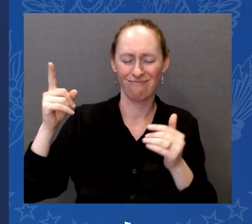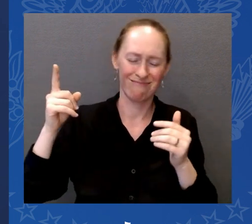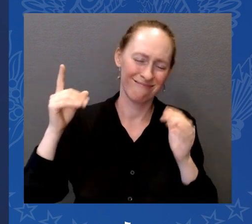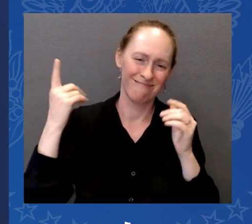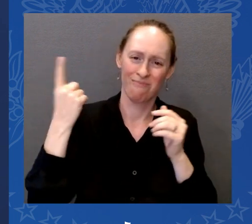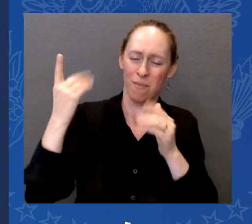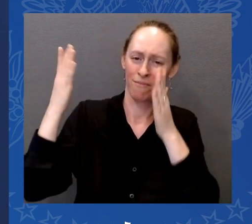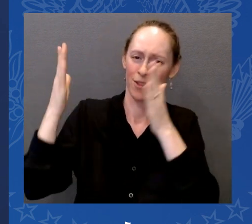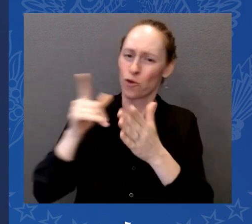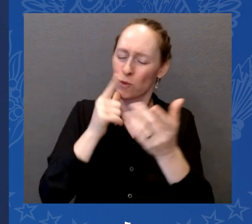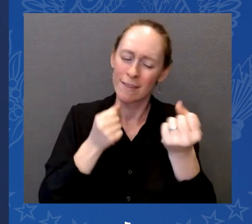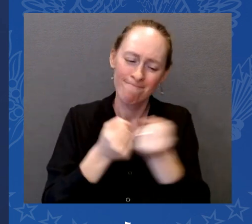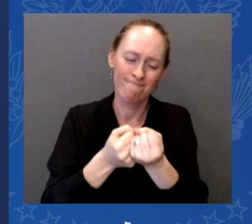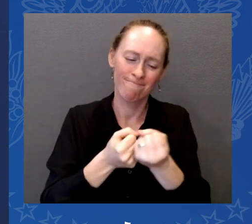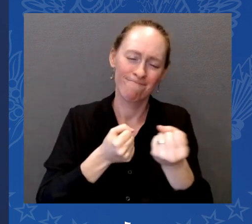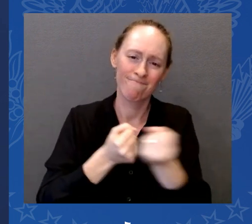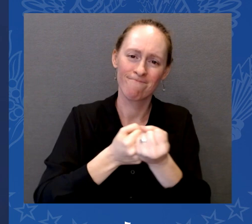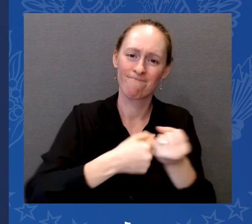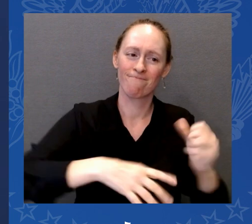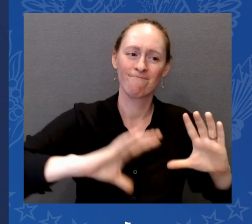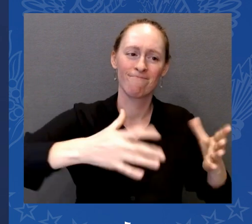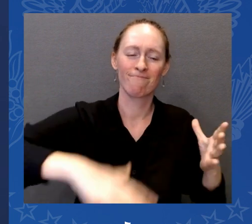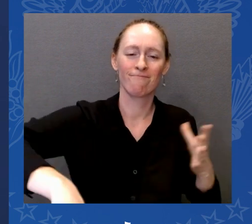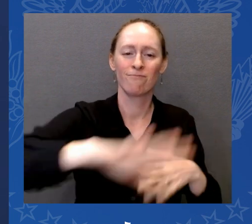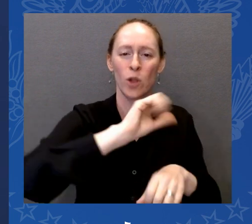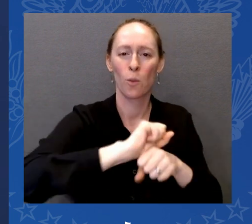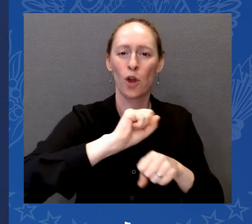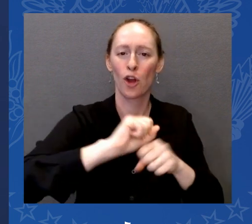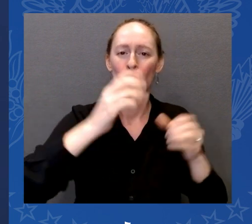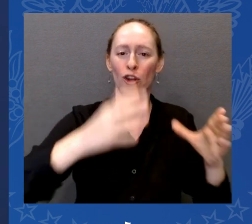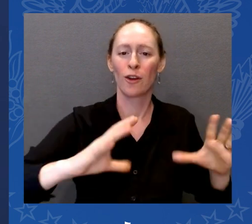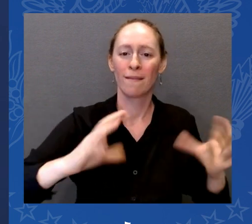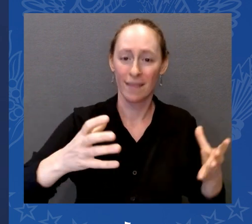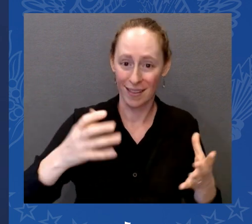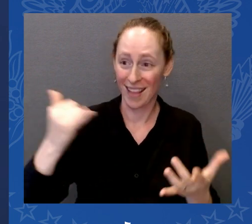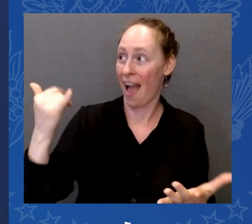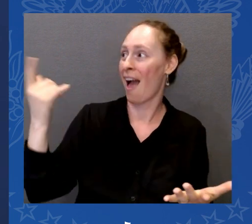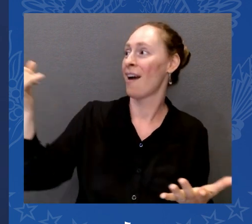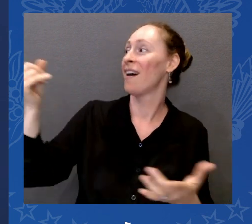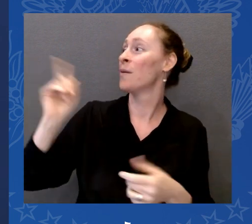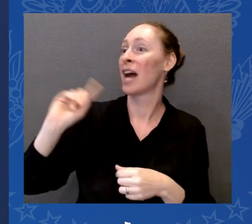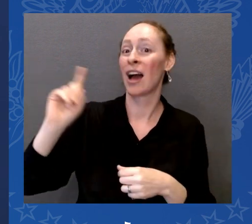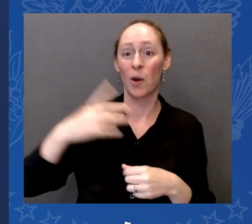had in the White House. All right, ever.